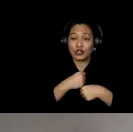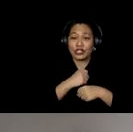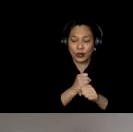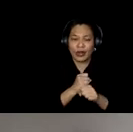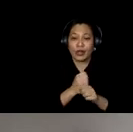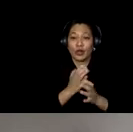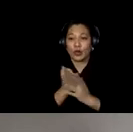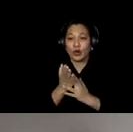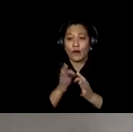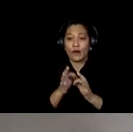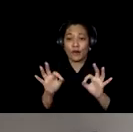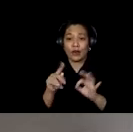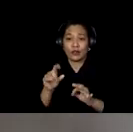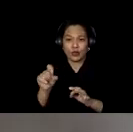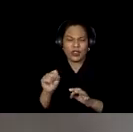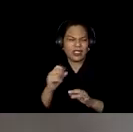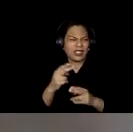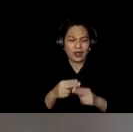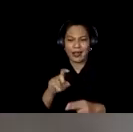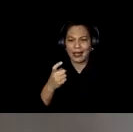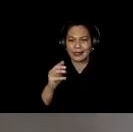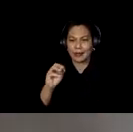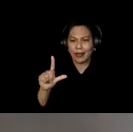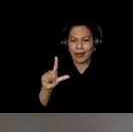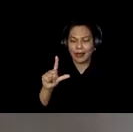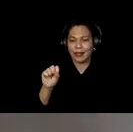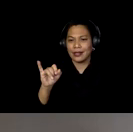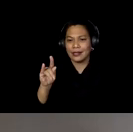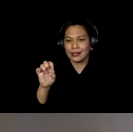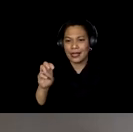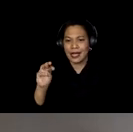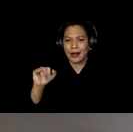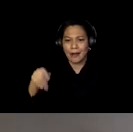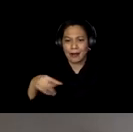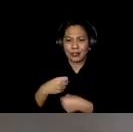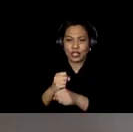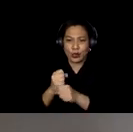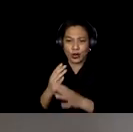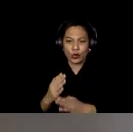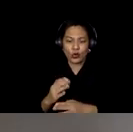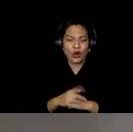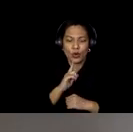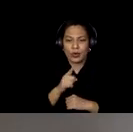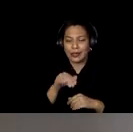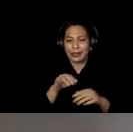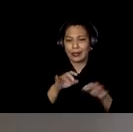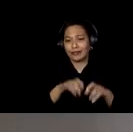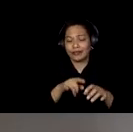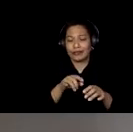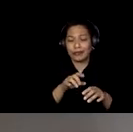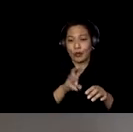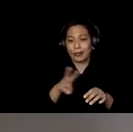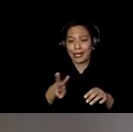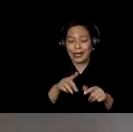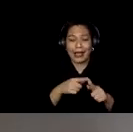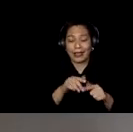just XML sitemap generators. You just enter your URL and they make it for you. It's like a text document. And